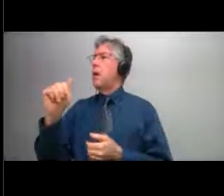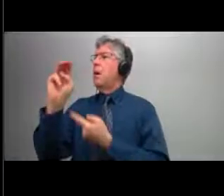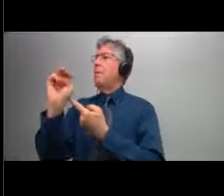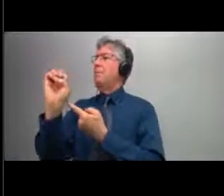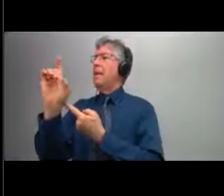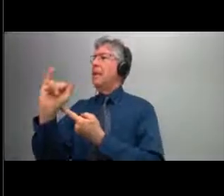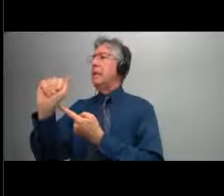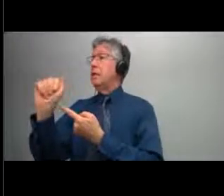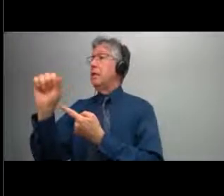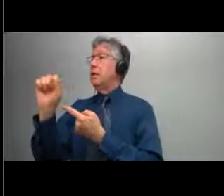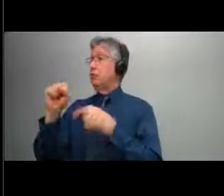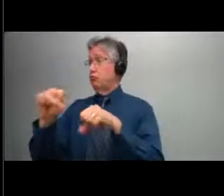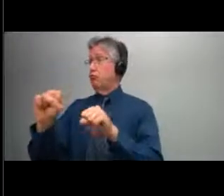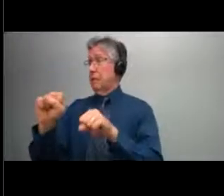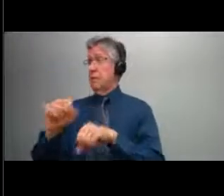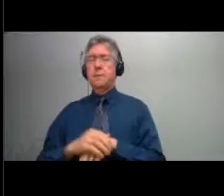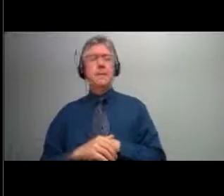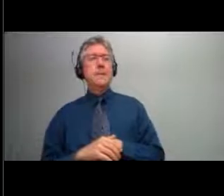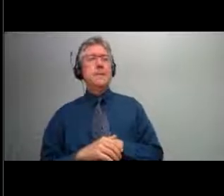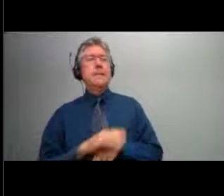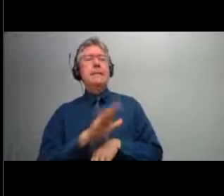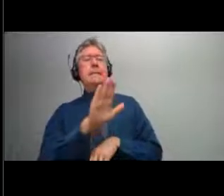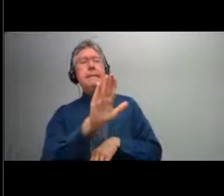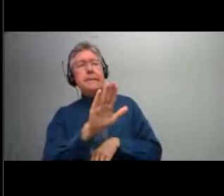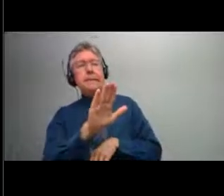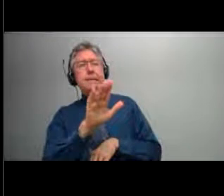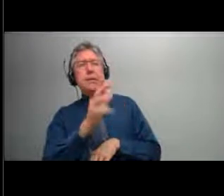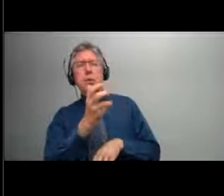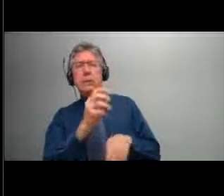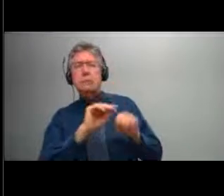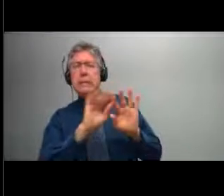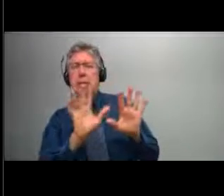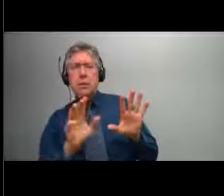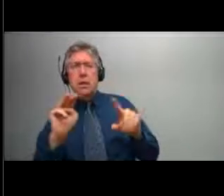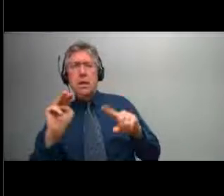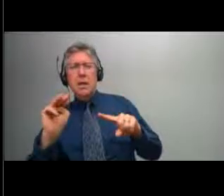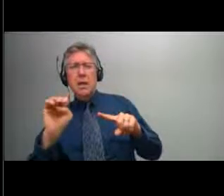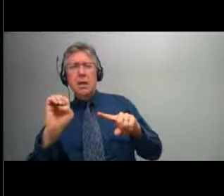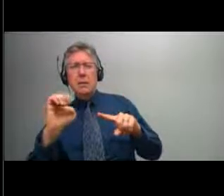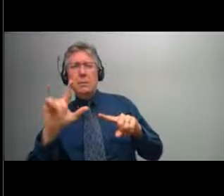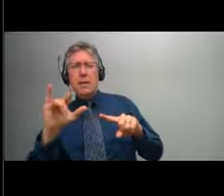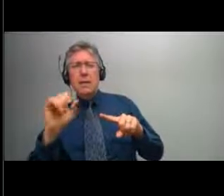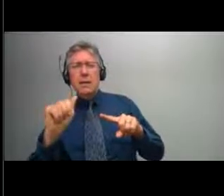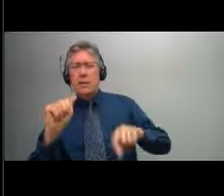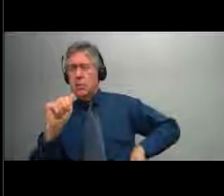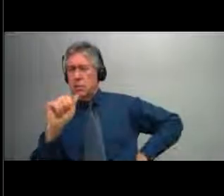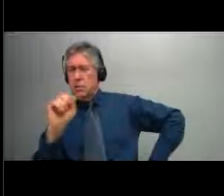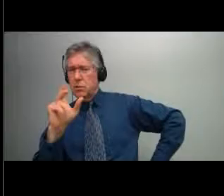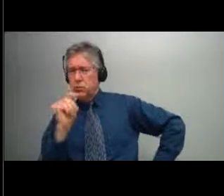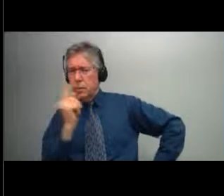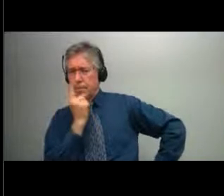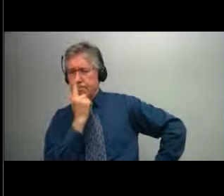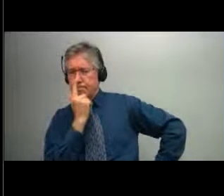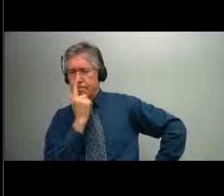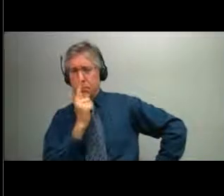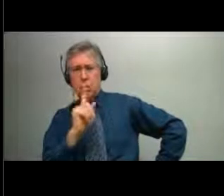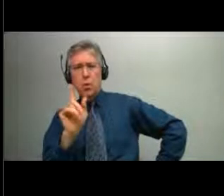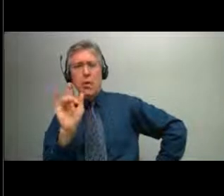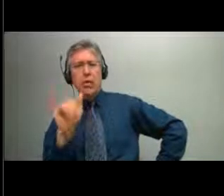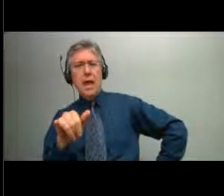So Melia Street, I just need to understand exactly where Melia Street is in relation to